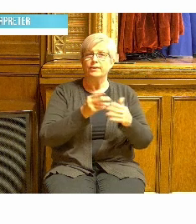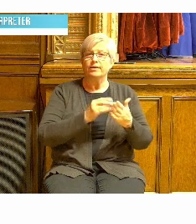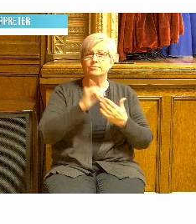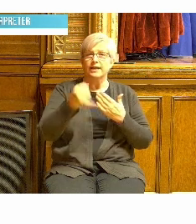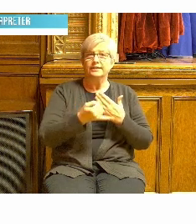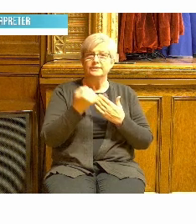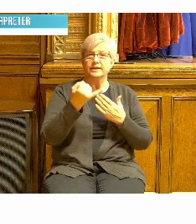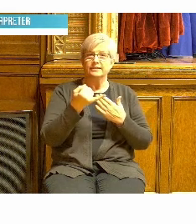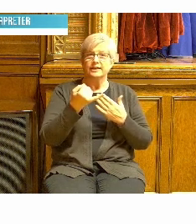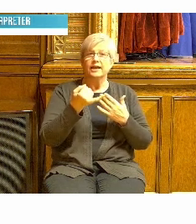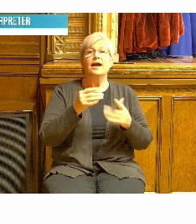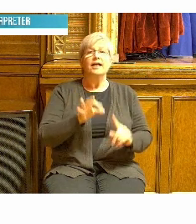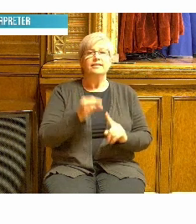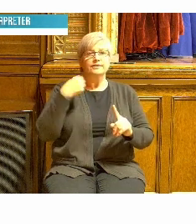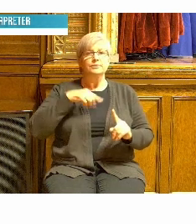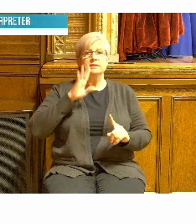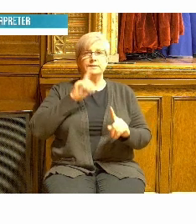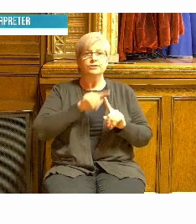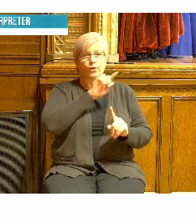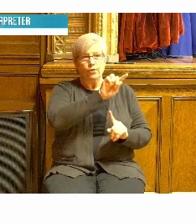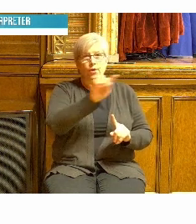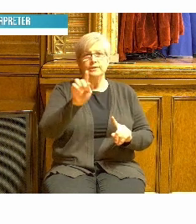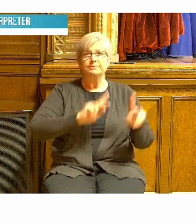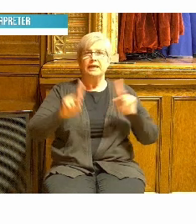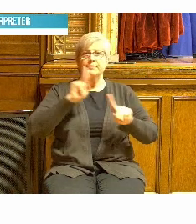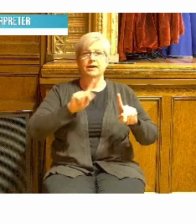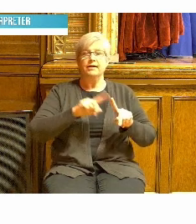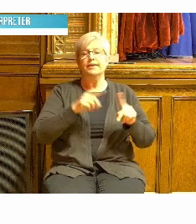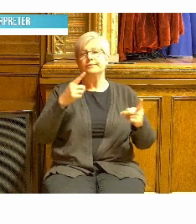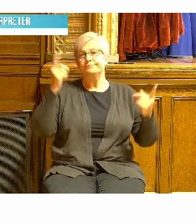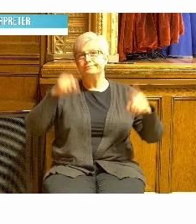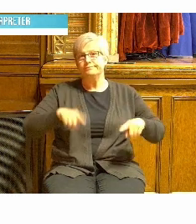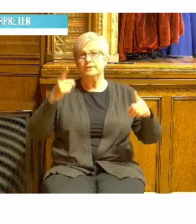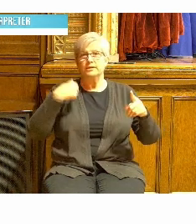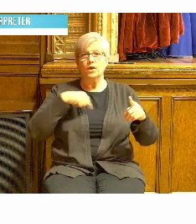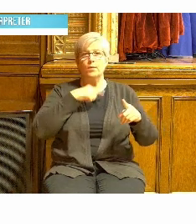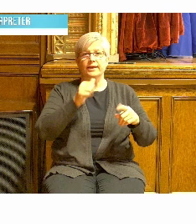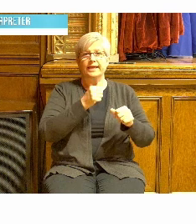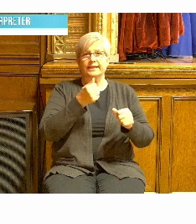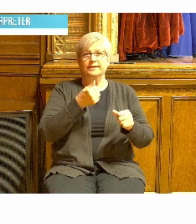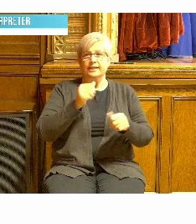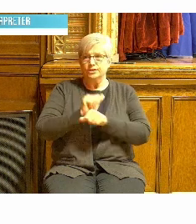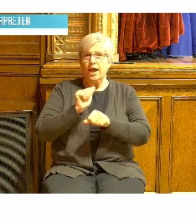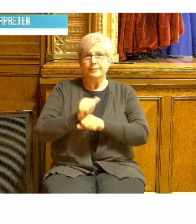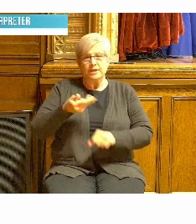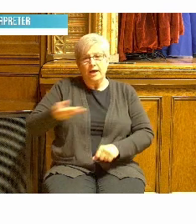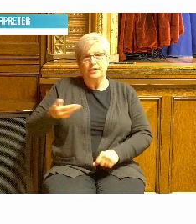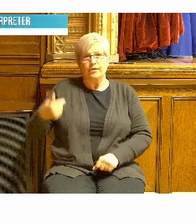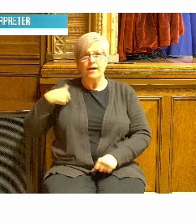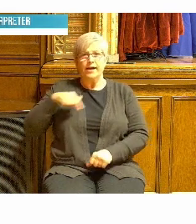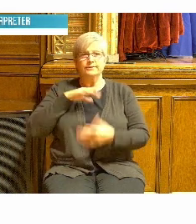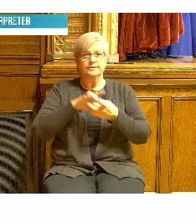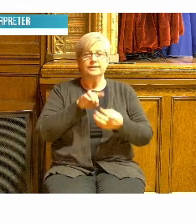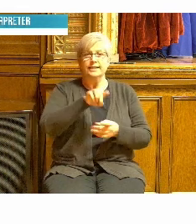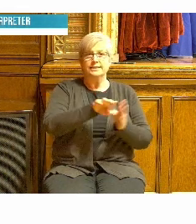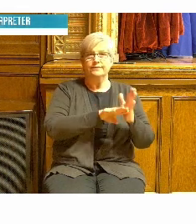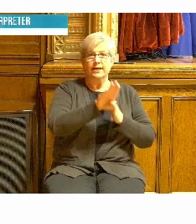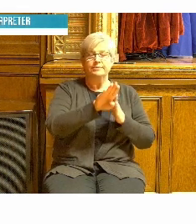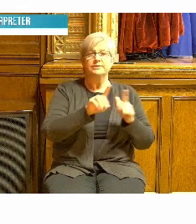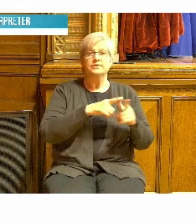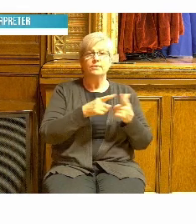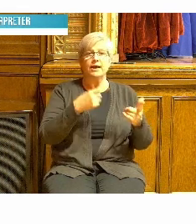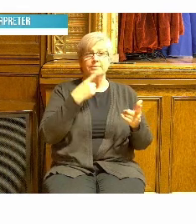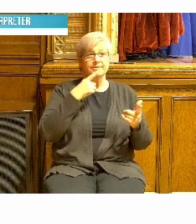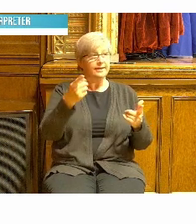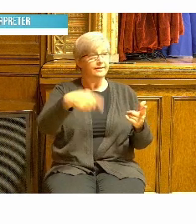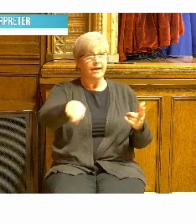project unless we speak to those people and they agree that we get X amount of jobs as it relates to this development. So I'm saying